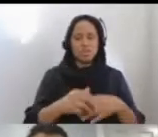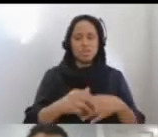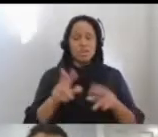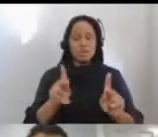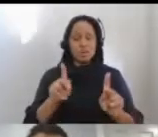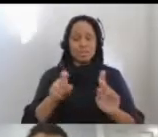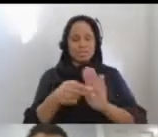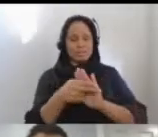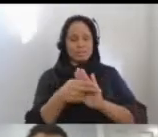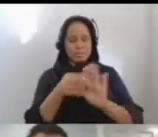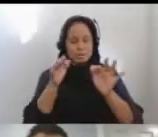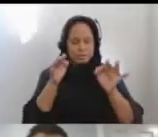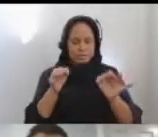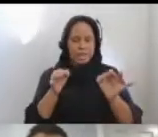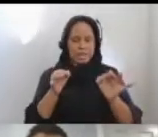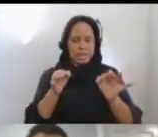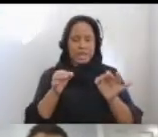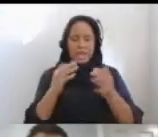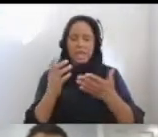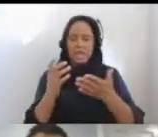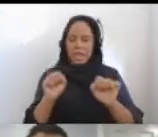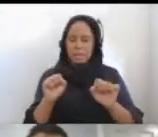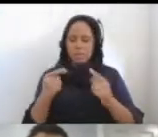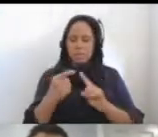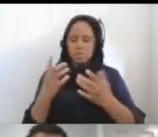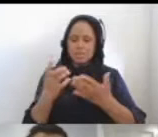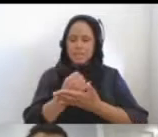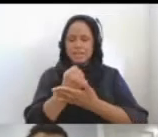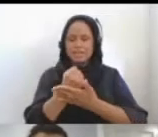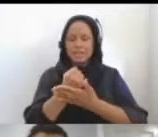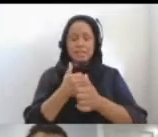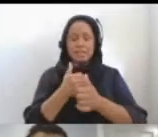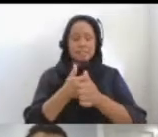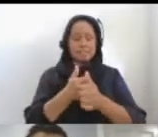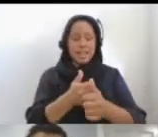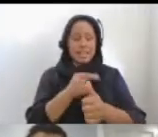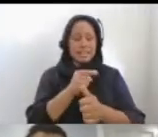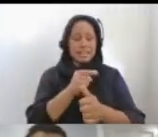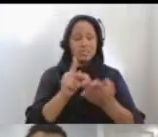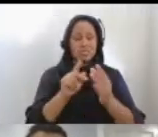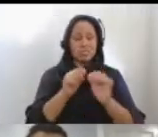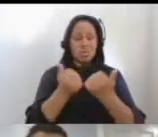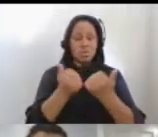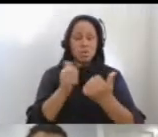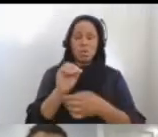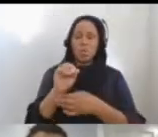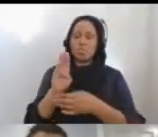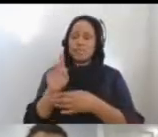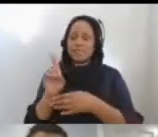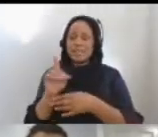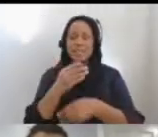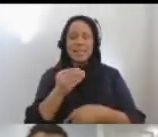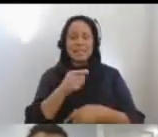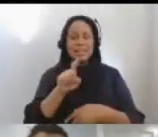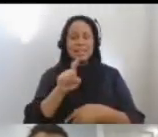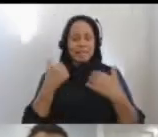eligible by OPWDD, and they need to have what we call a home and community-based service